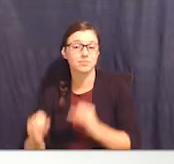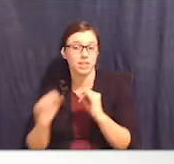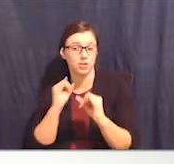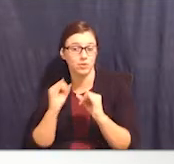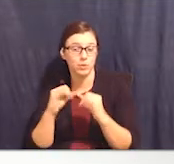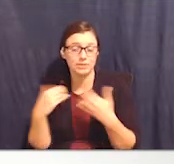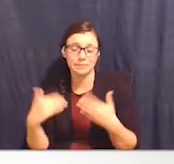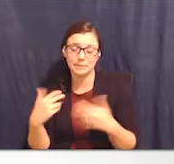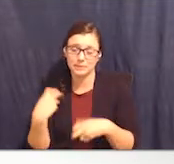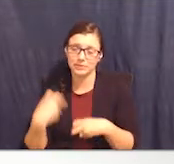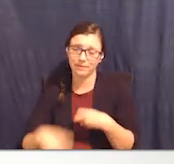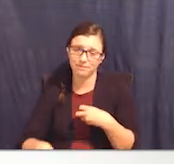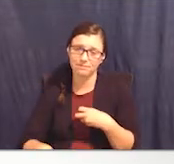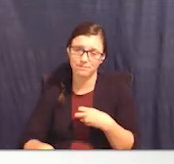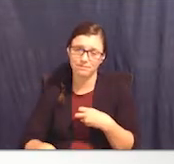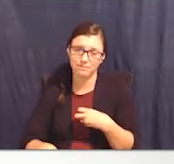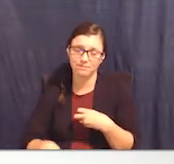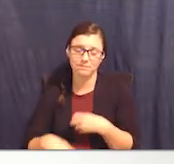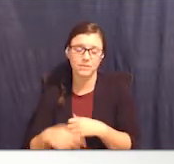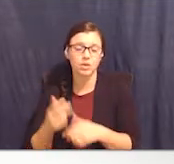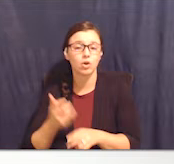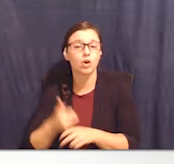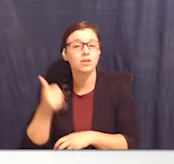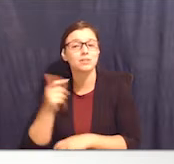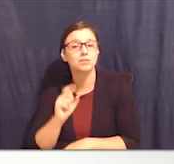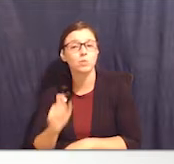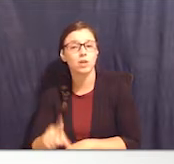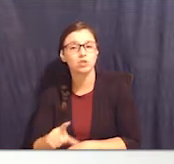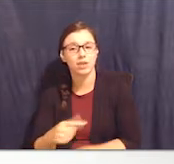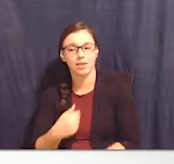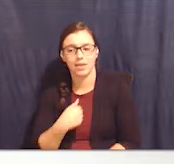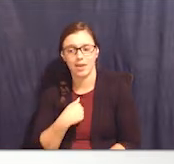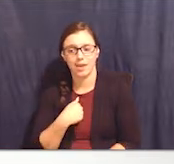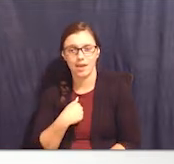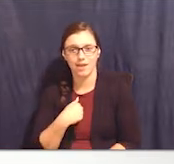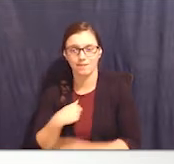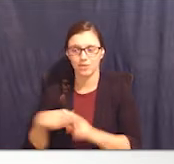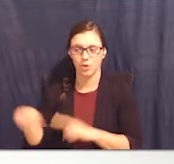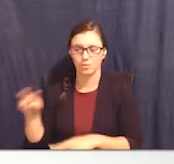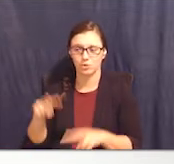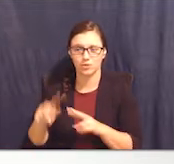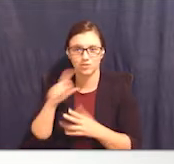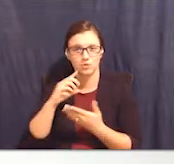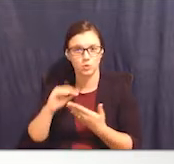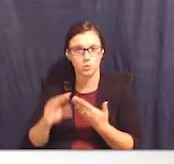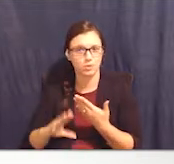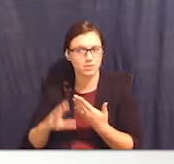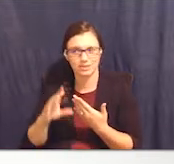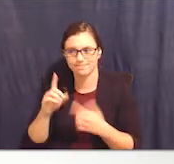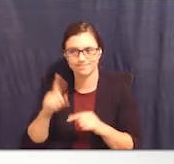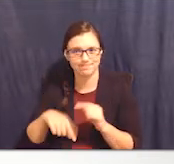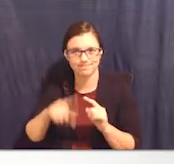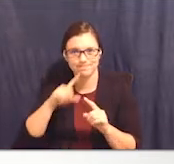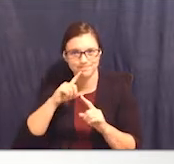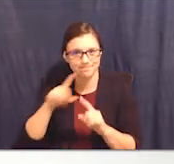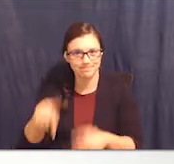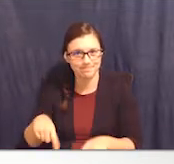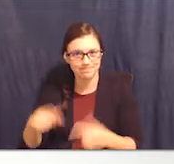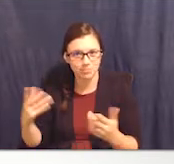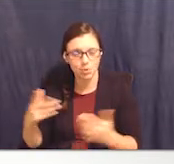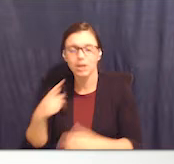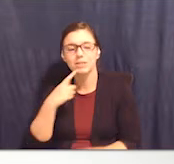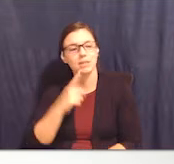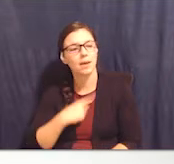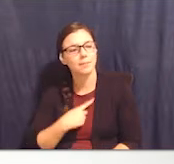So the other piece is that teamwork, planning, your strategies, your